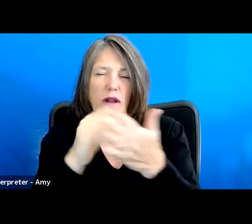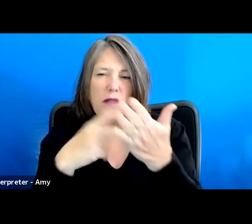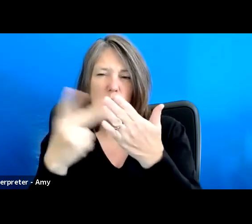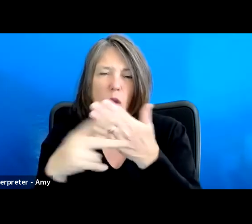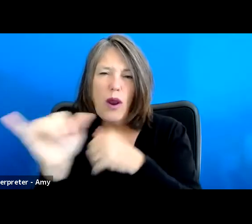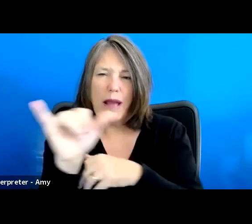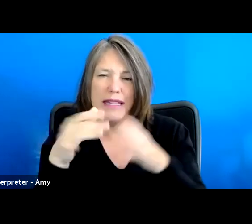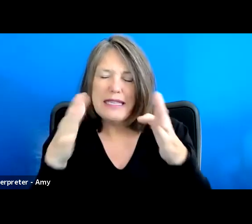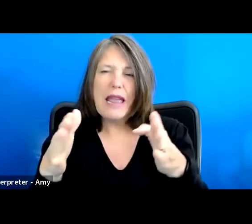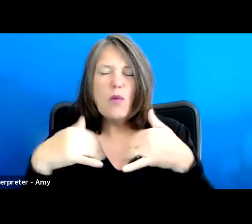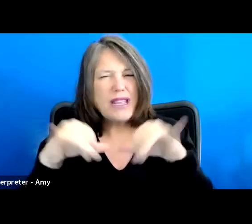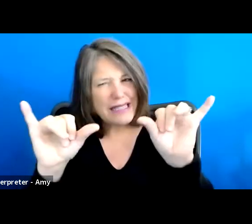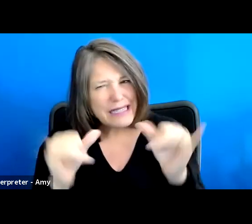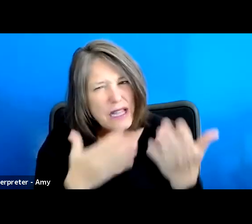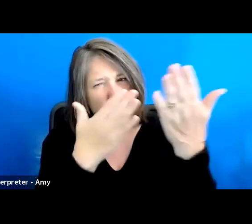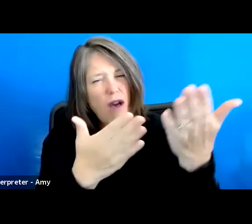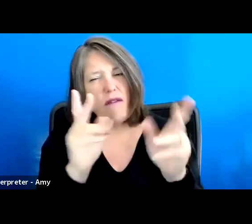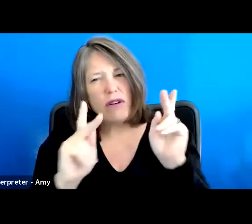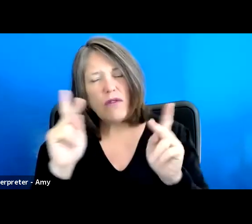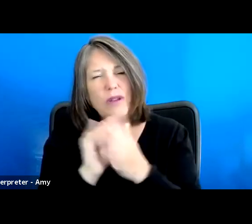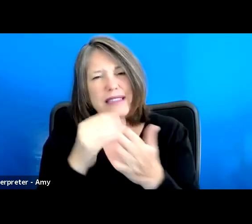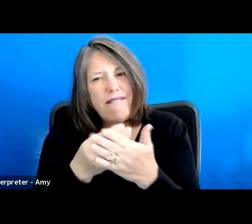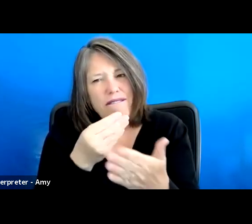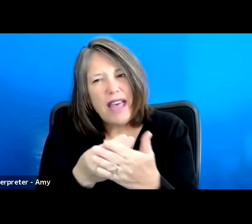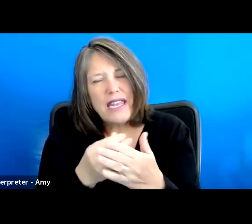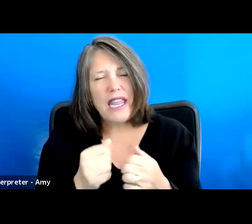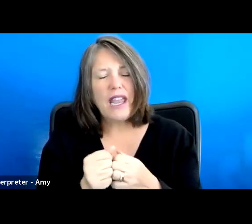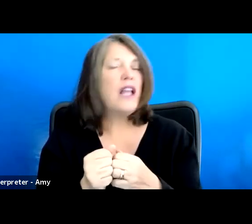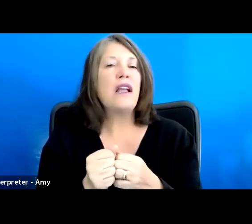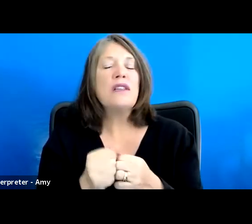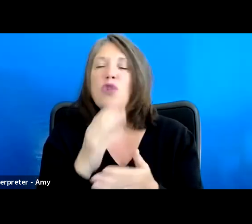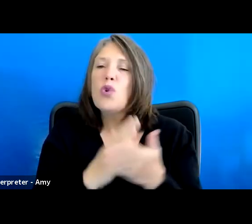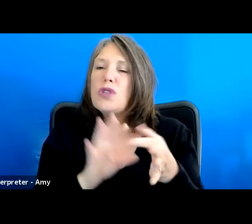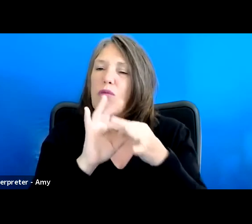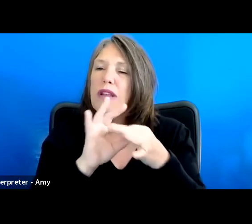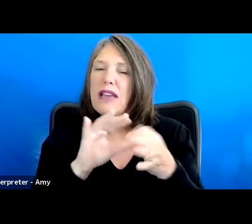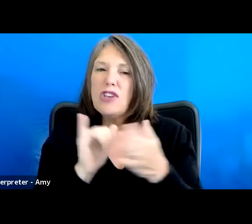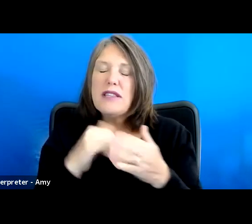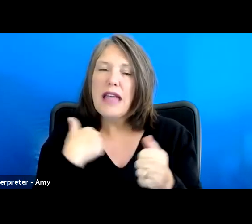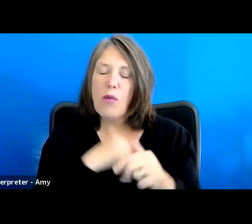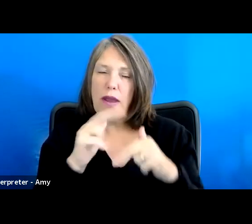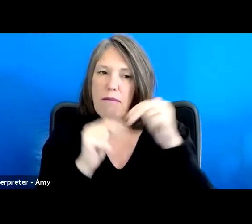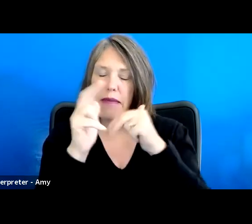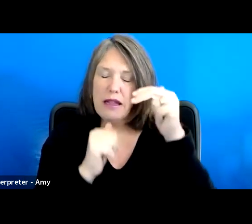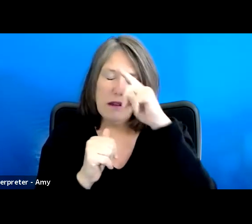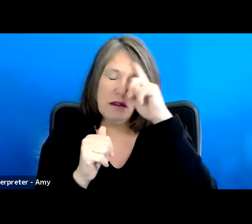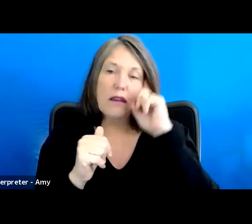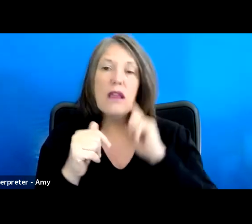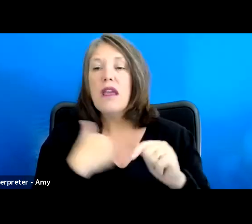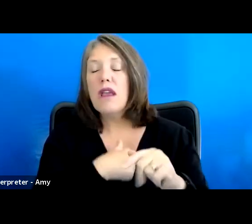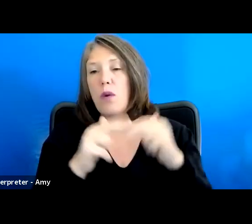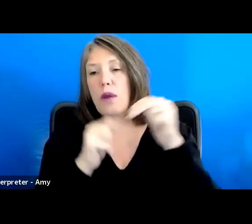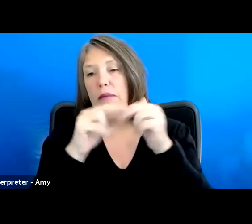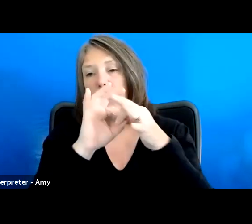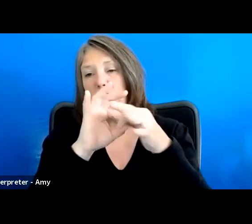way, still be able to offer folks that funding. So some relationships that we've built, we built a relationship